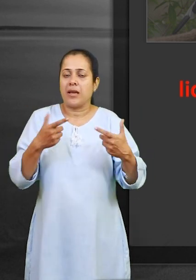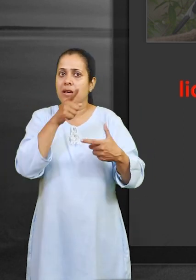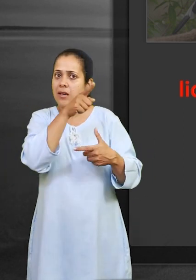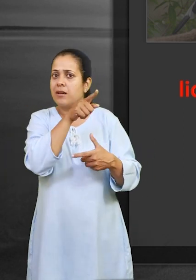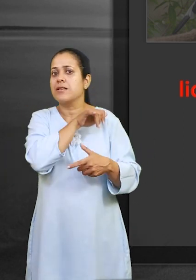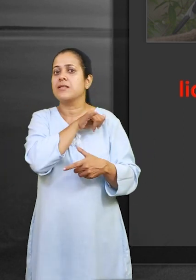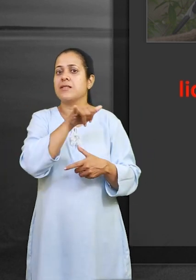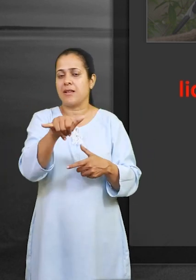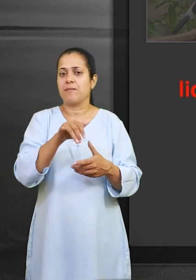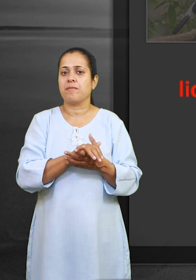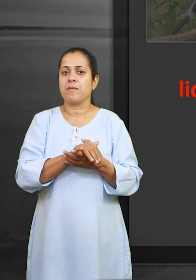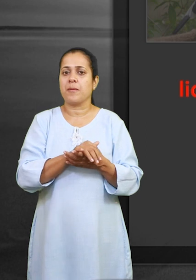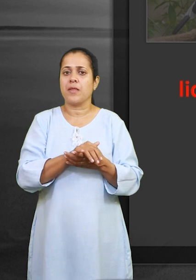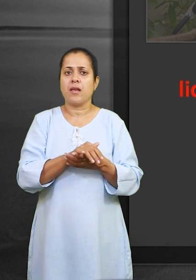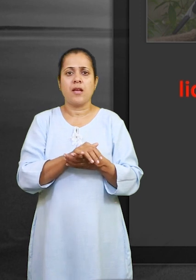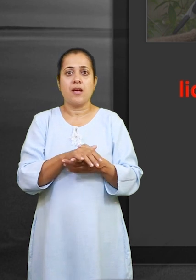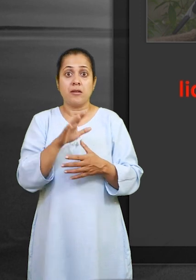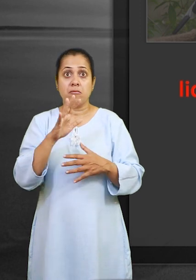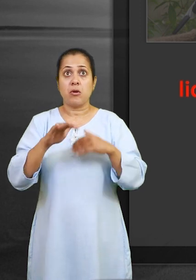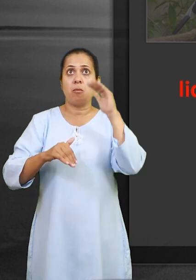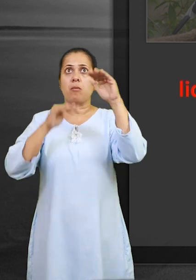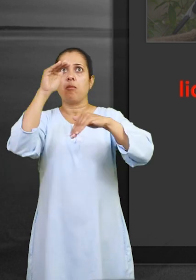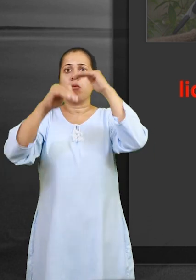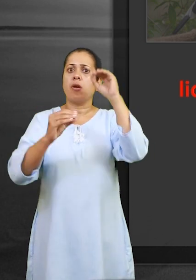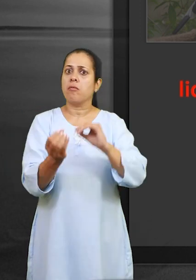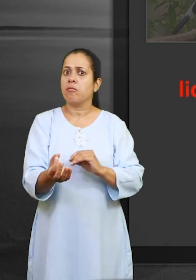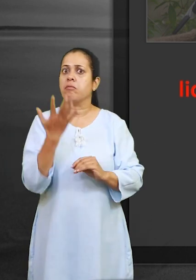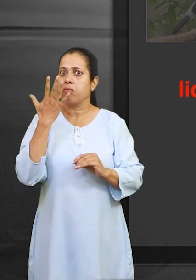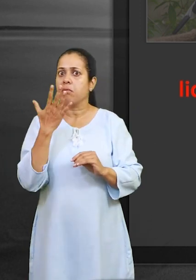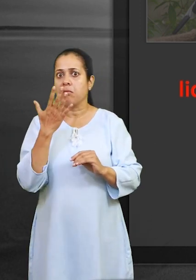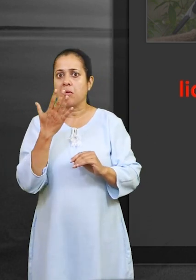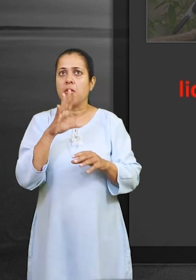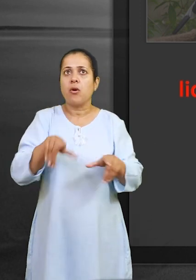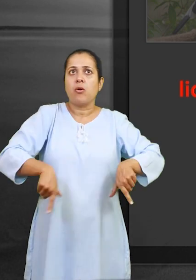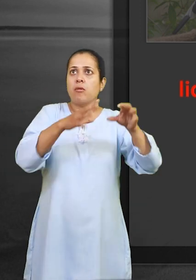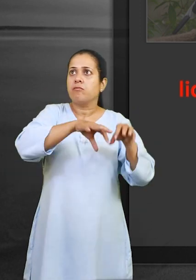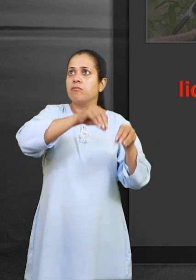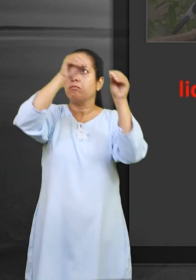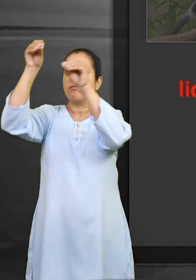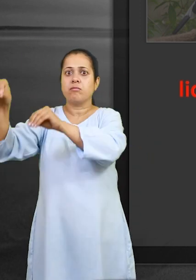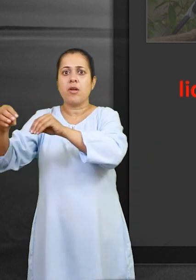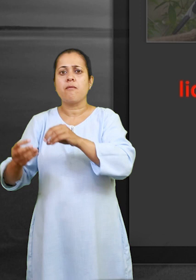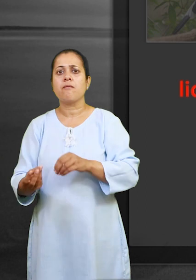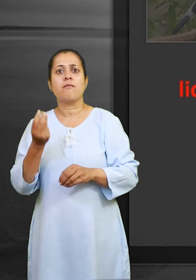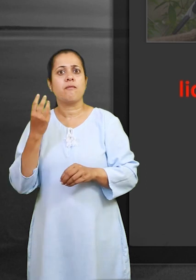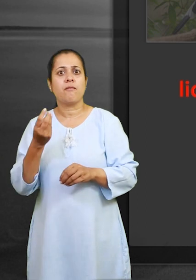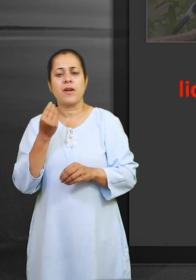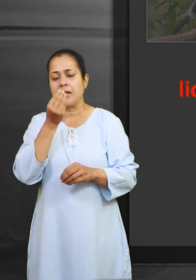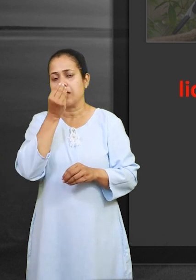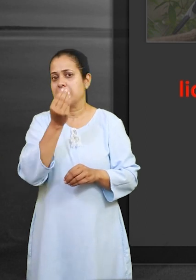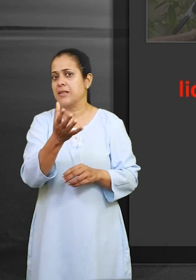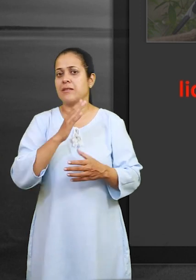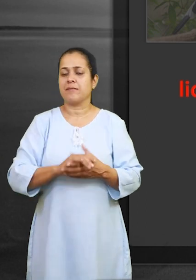macaw. If they are good climbers, they can just move on trees very easily.